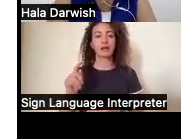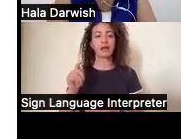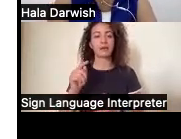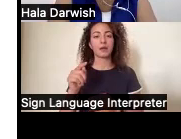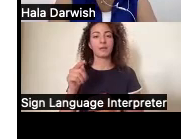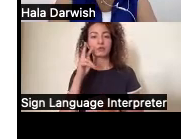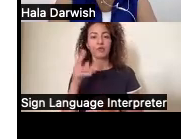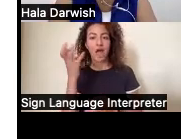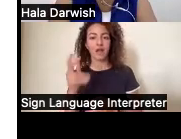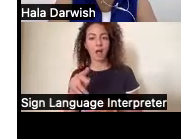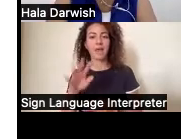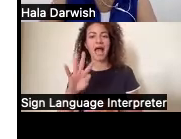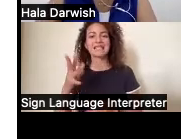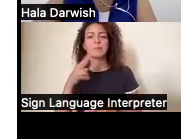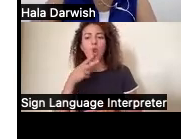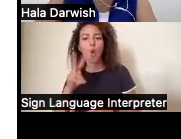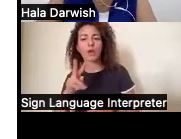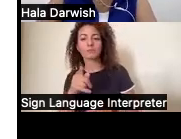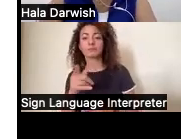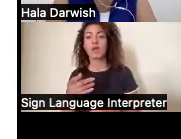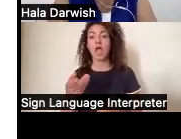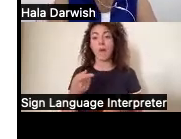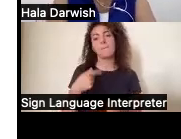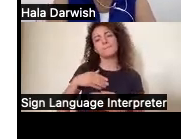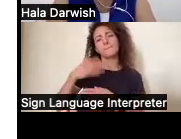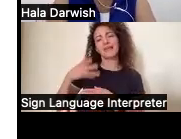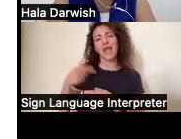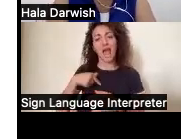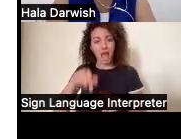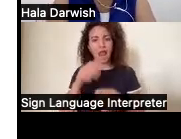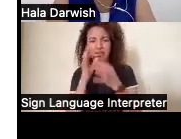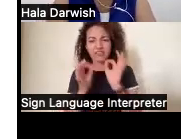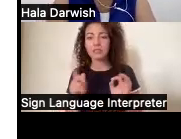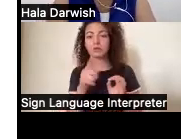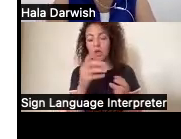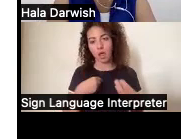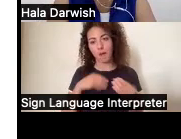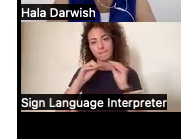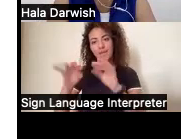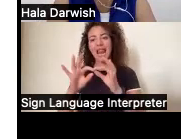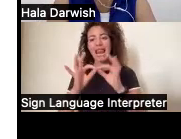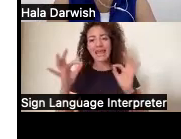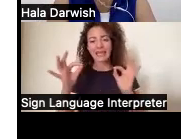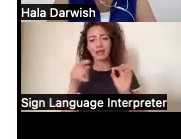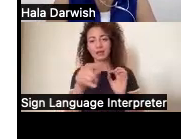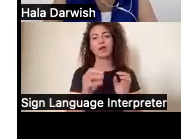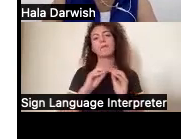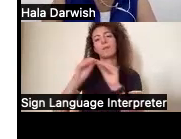skip this information. Maybe you can, I can share with you the link if I can skip now. You cannot.